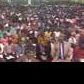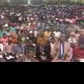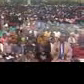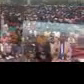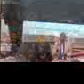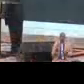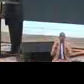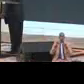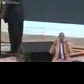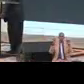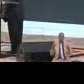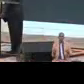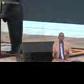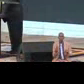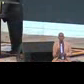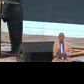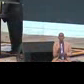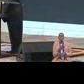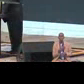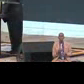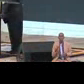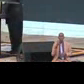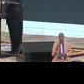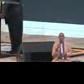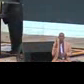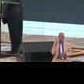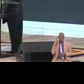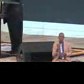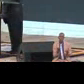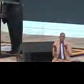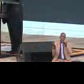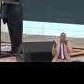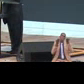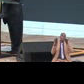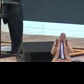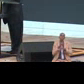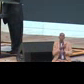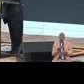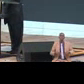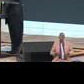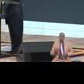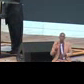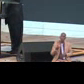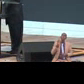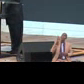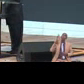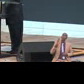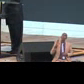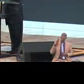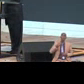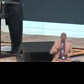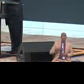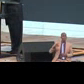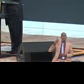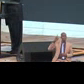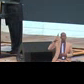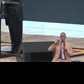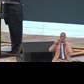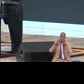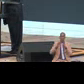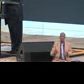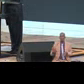images. Verse 25, and ye shall serve the Lord your God, and he shall